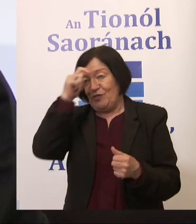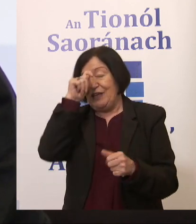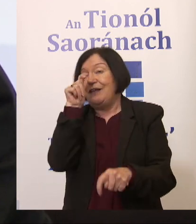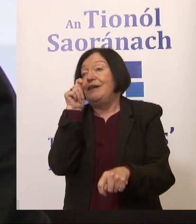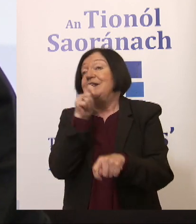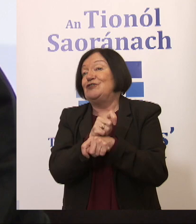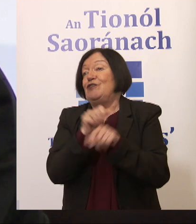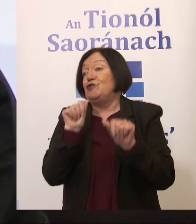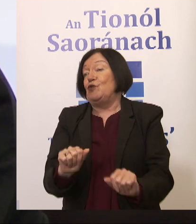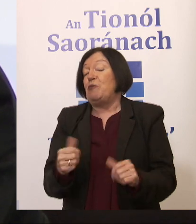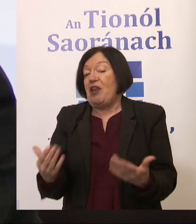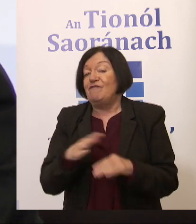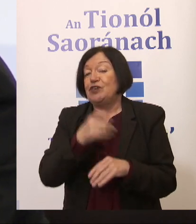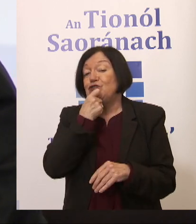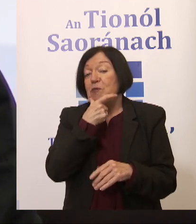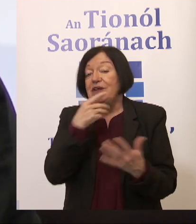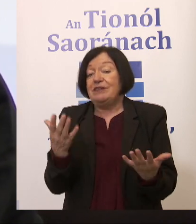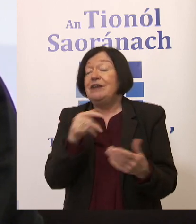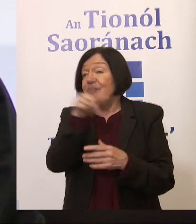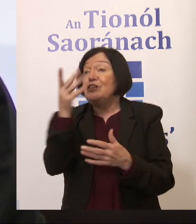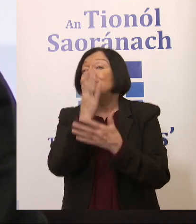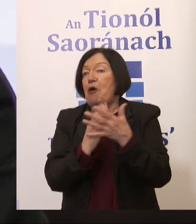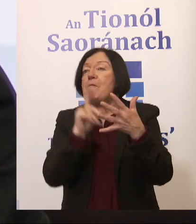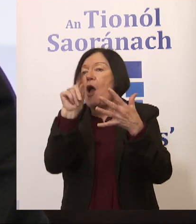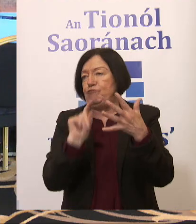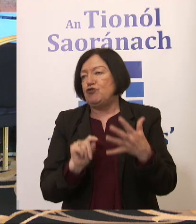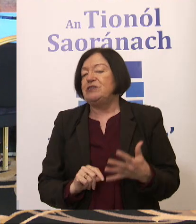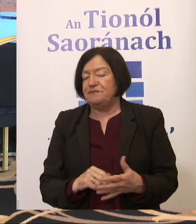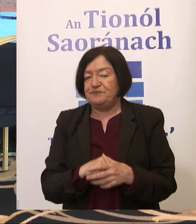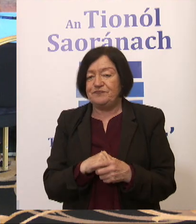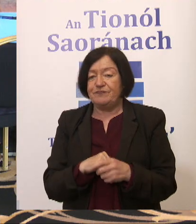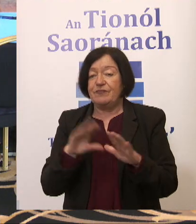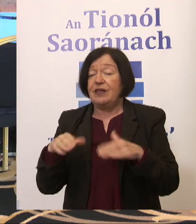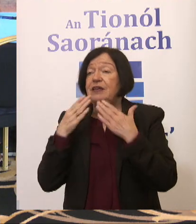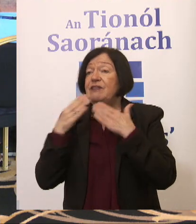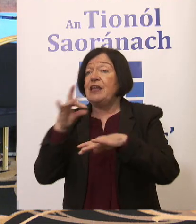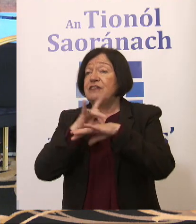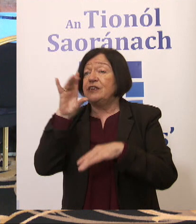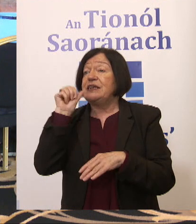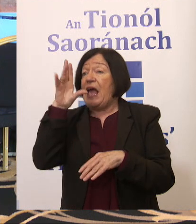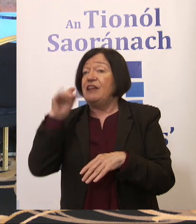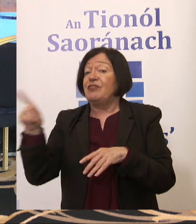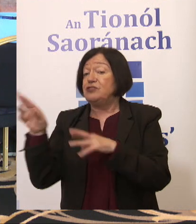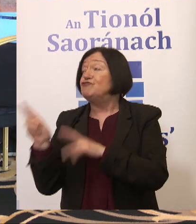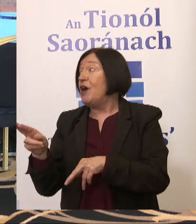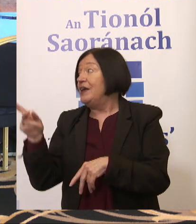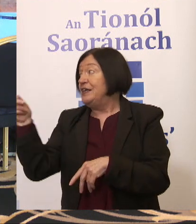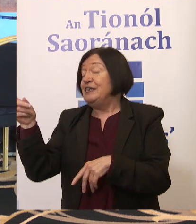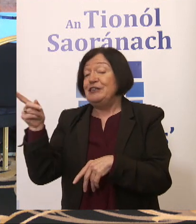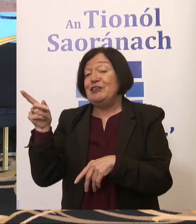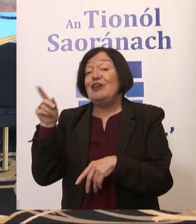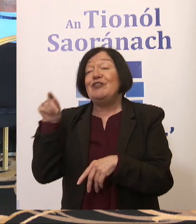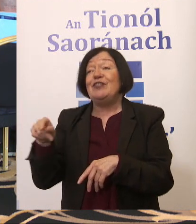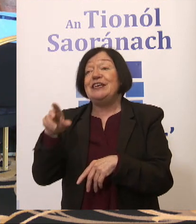most appropriate for Dublin. But those are some options, you know. Thanks, Dr. Callanan. That is correct, yeah. Ultimately,